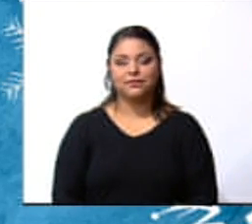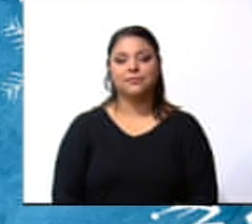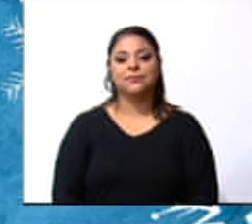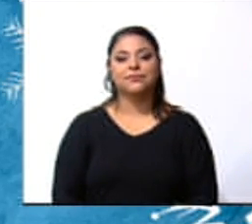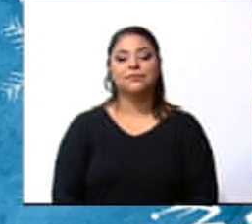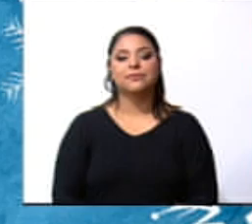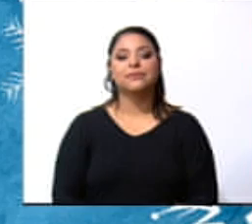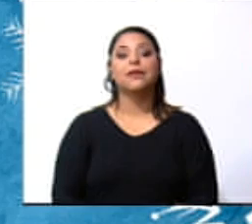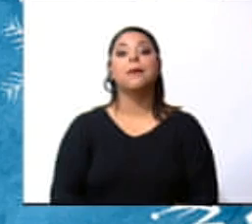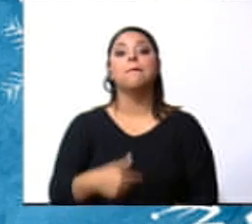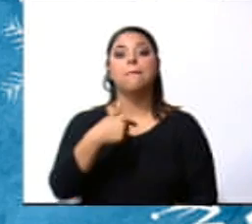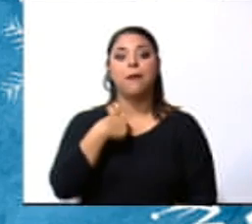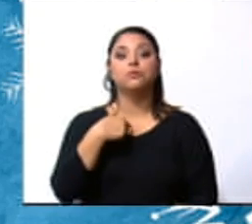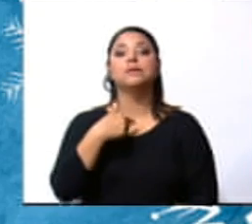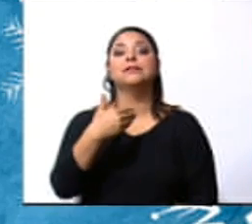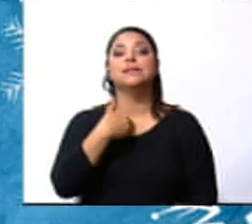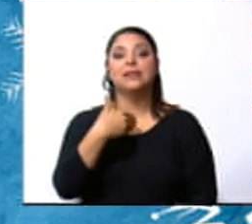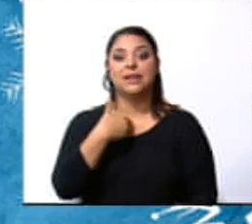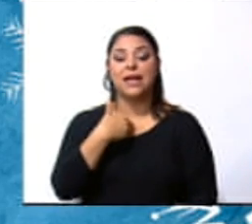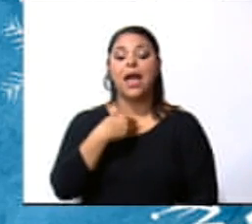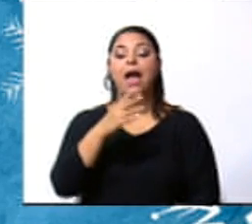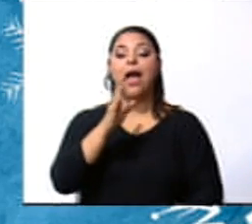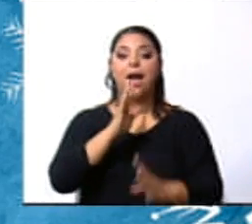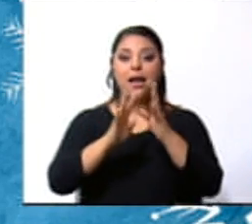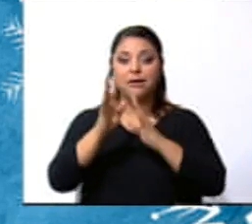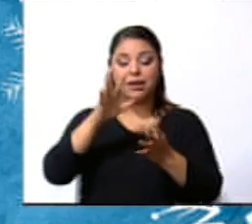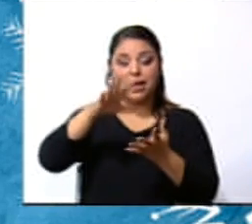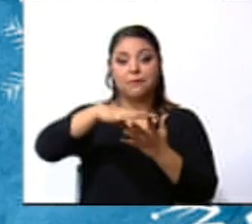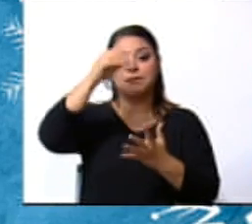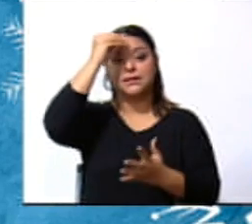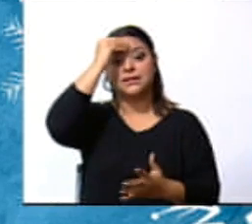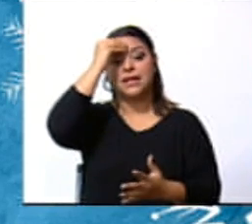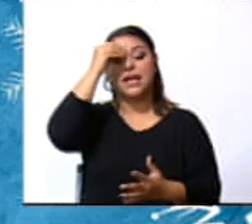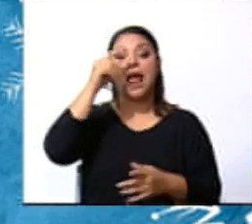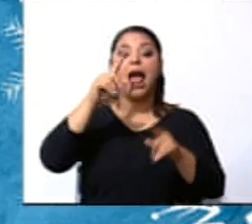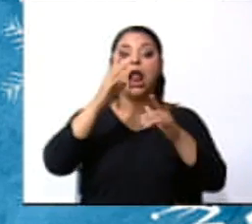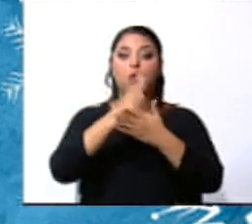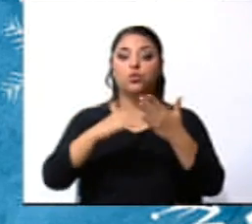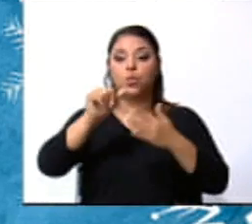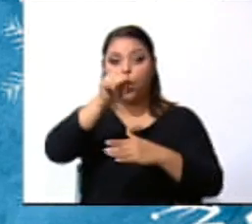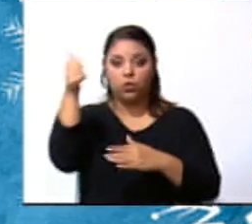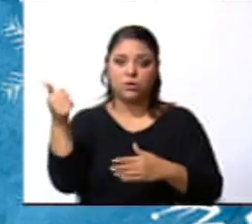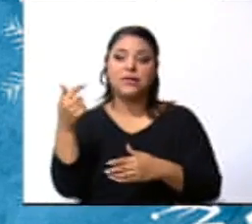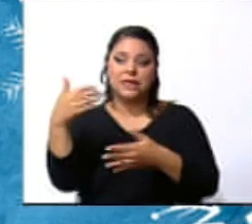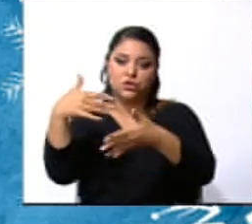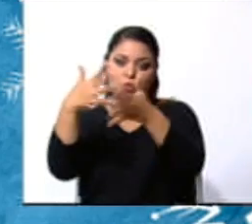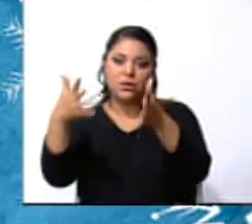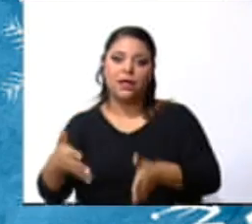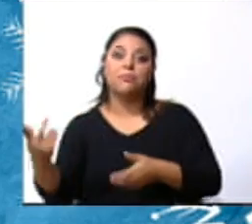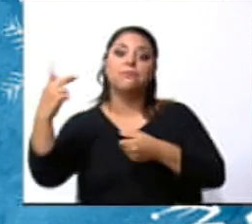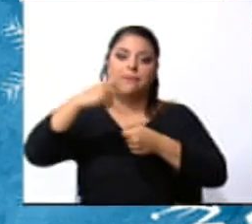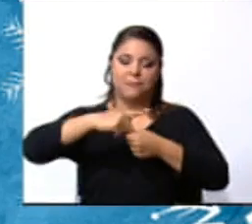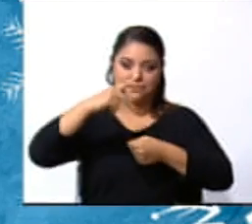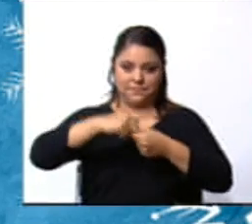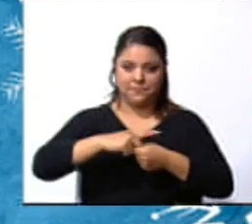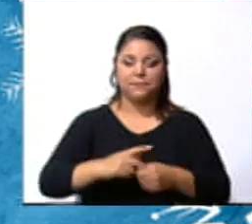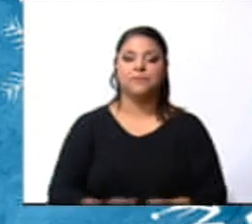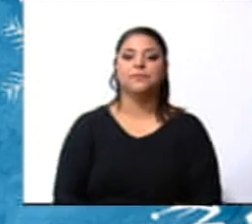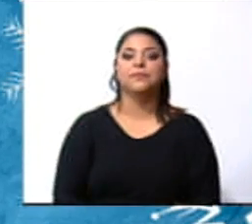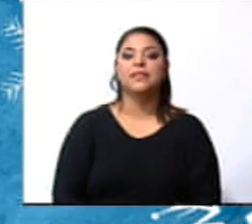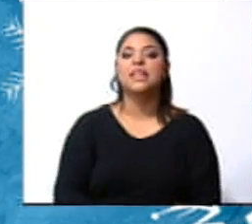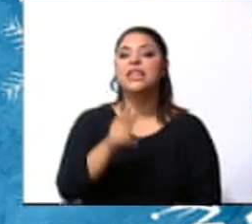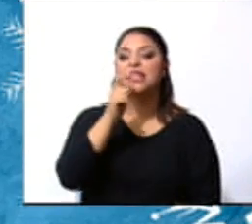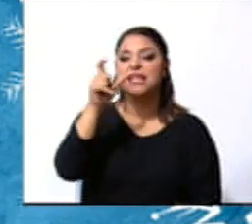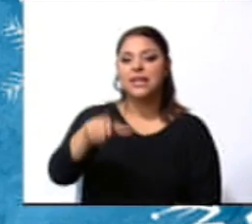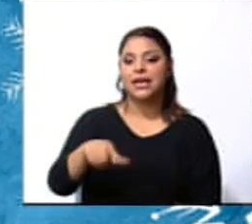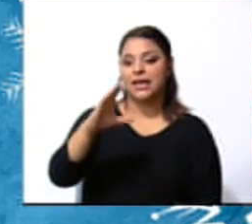speech contest. And let's meet the students who are participating. Okay, first we got Casey Cotto